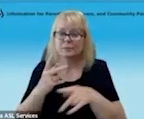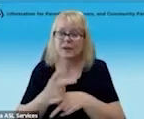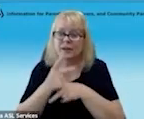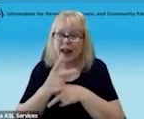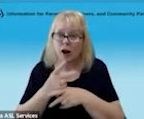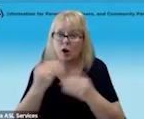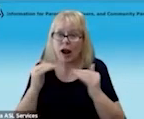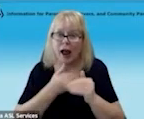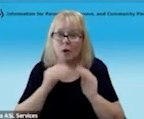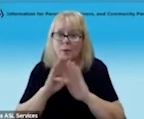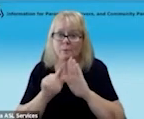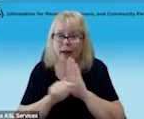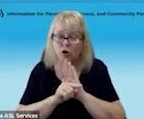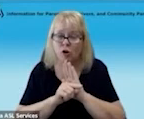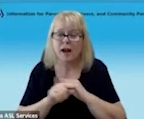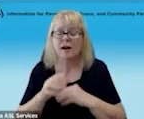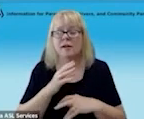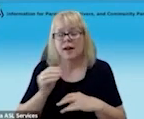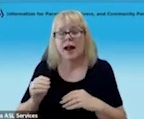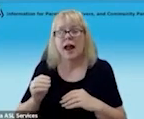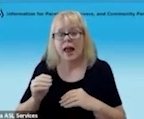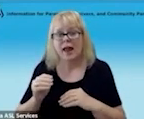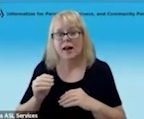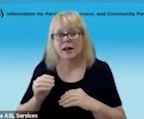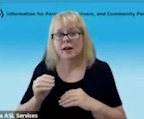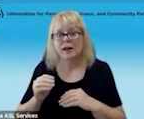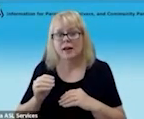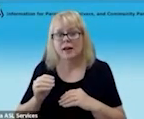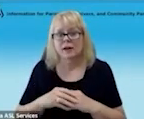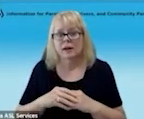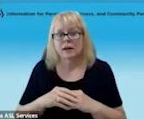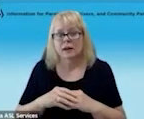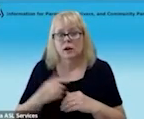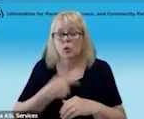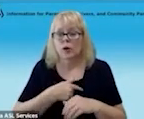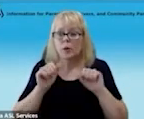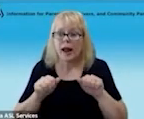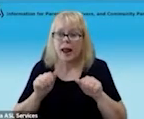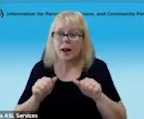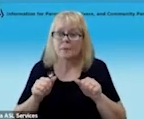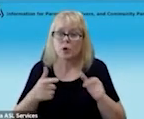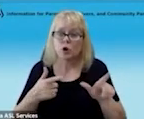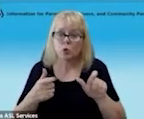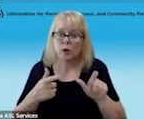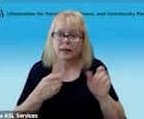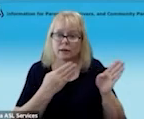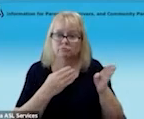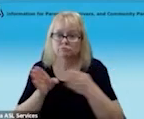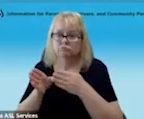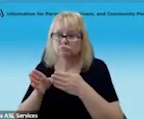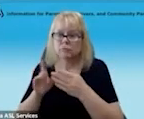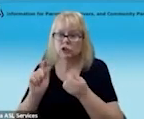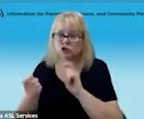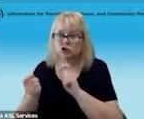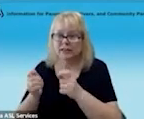please. So when COVID hit, we were fortunate enough to have the NUCA system of care as our